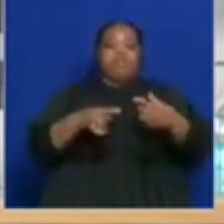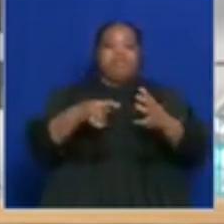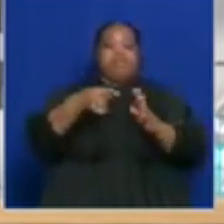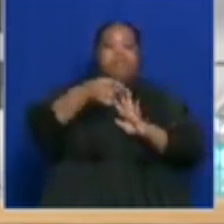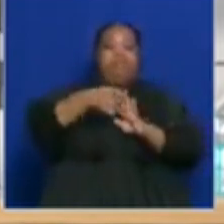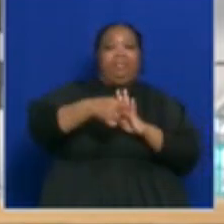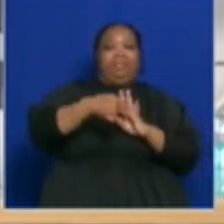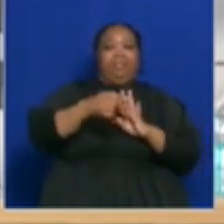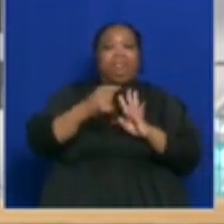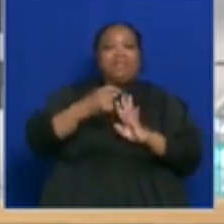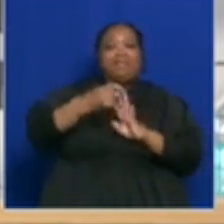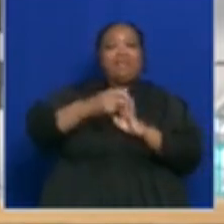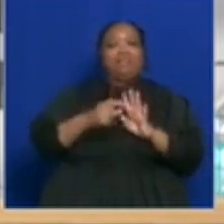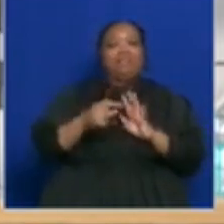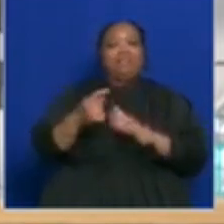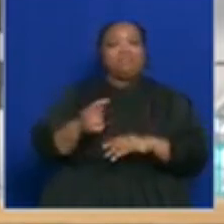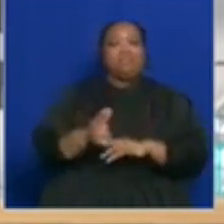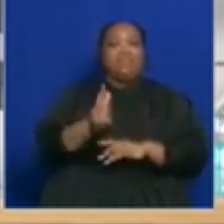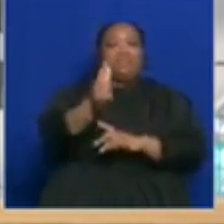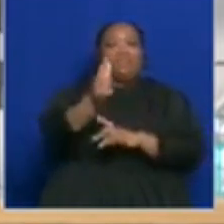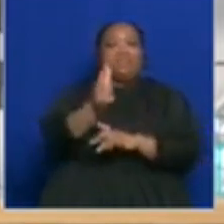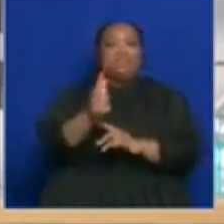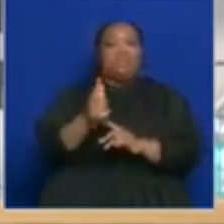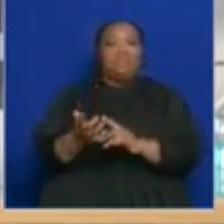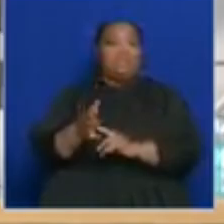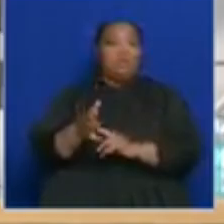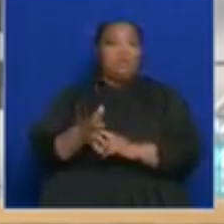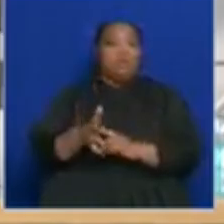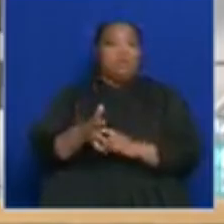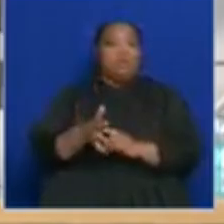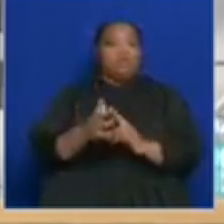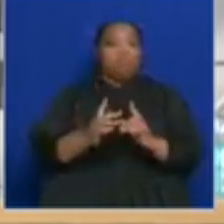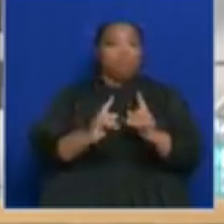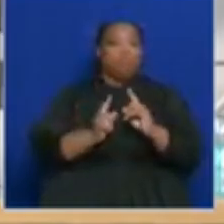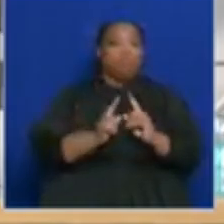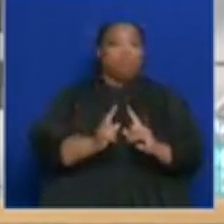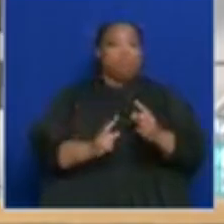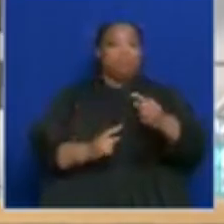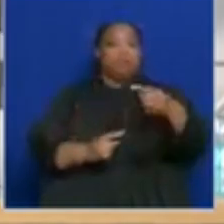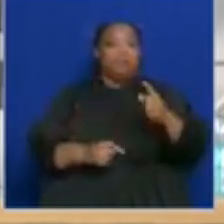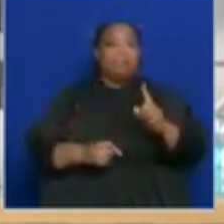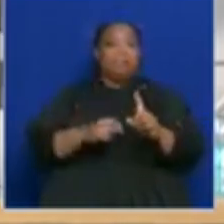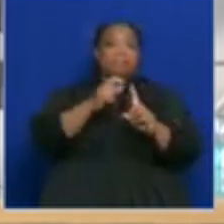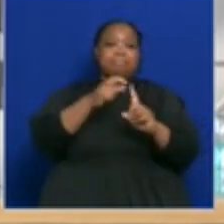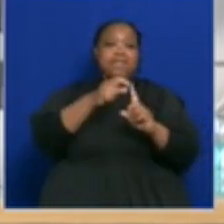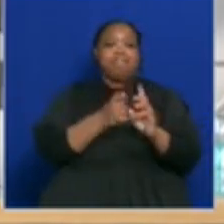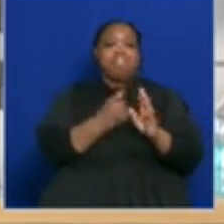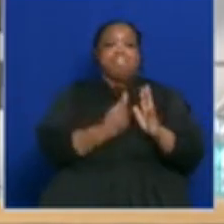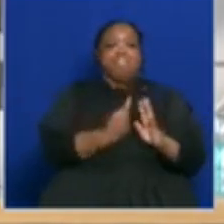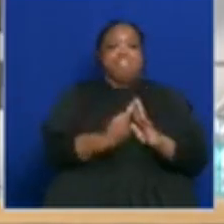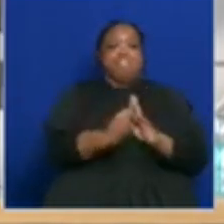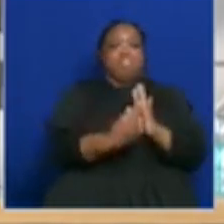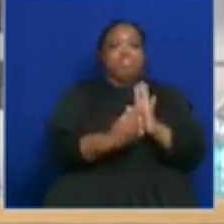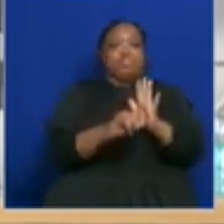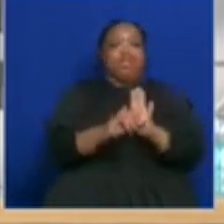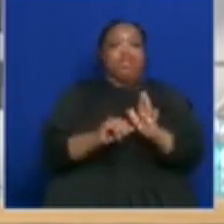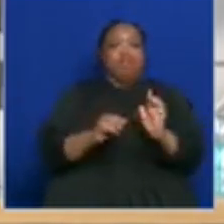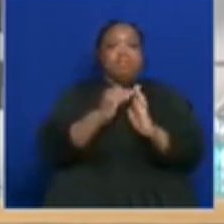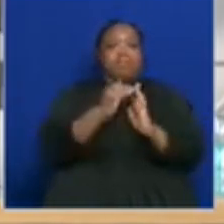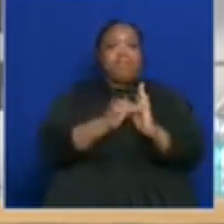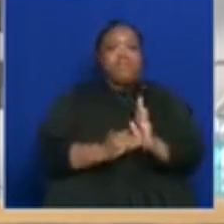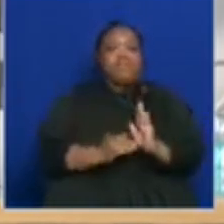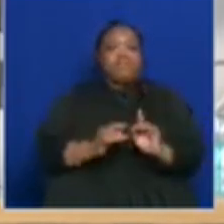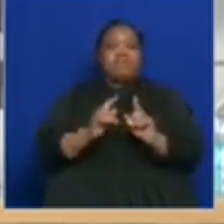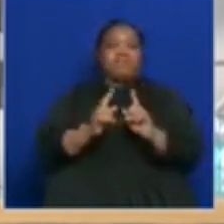we will take it in terms of each individual identified, and then we'll read that particular portion into the